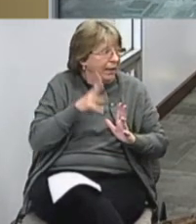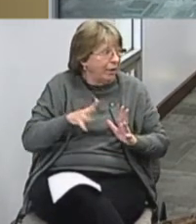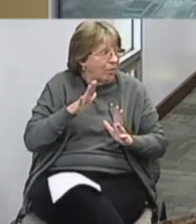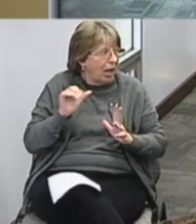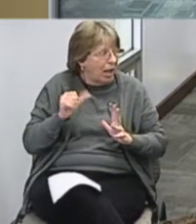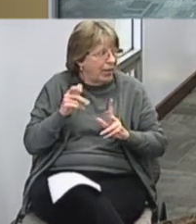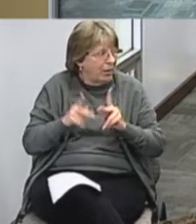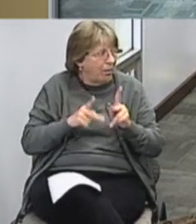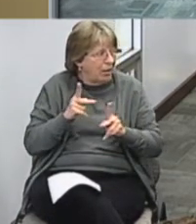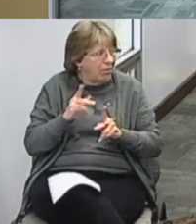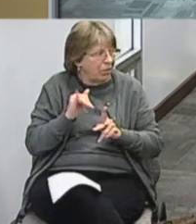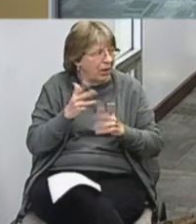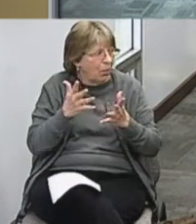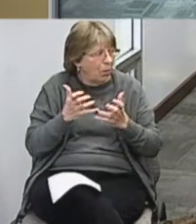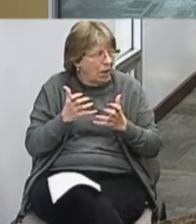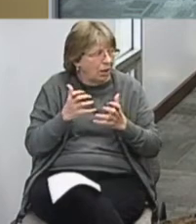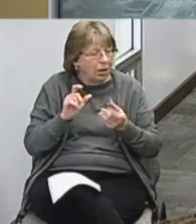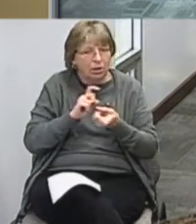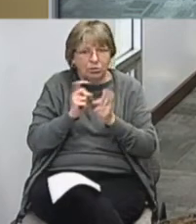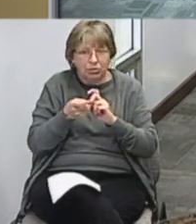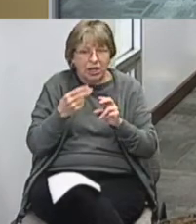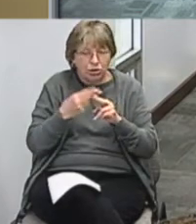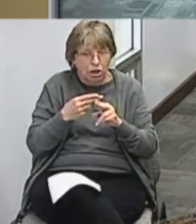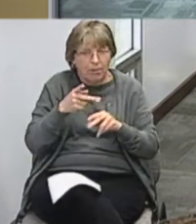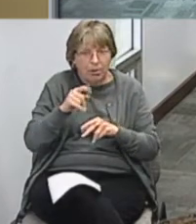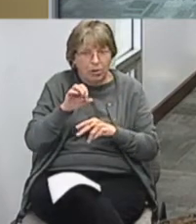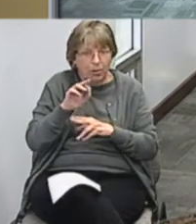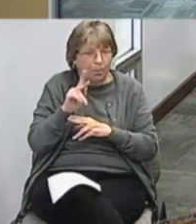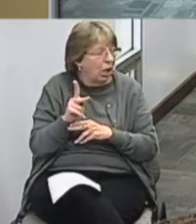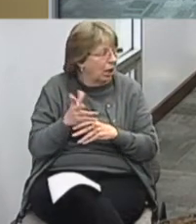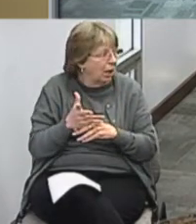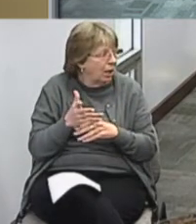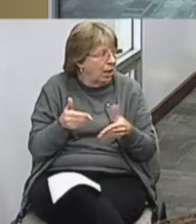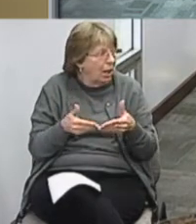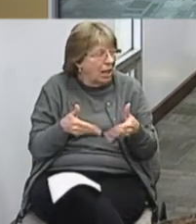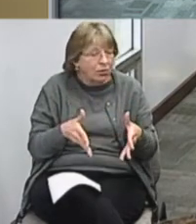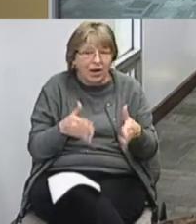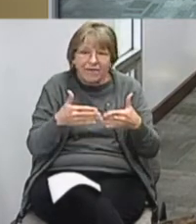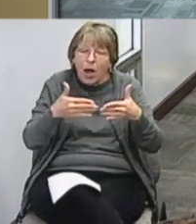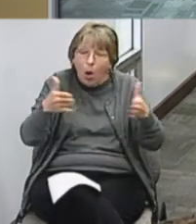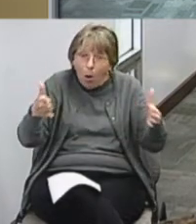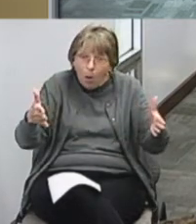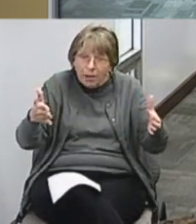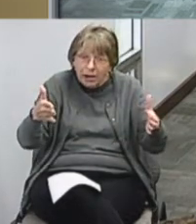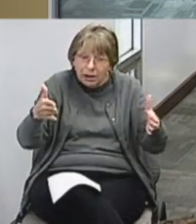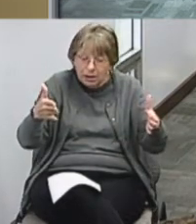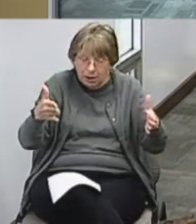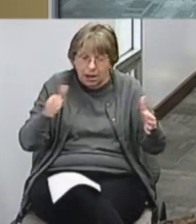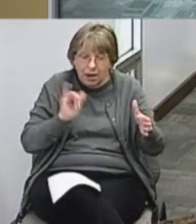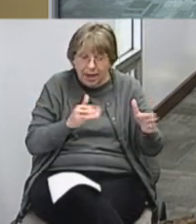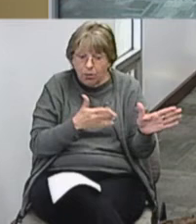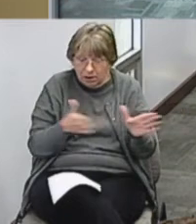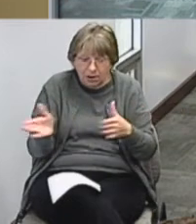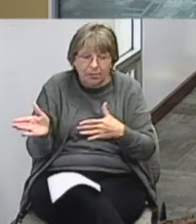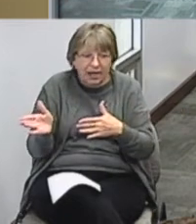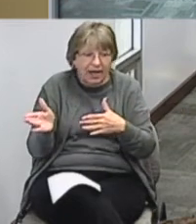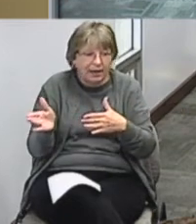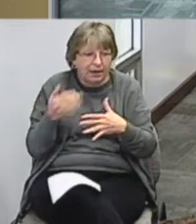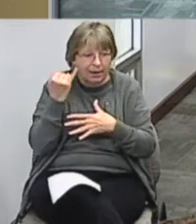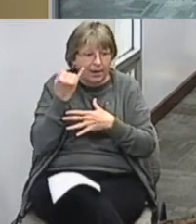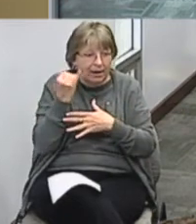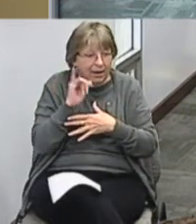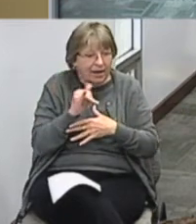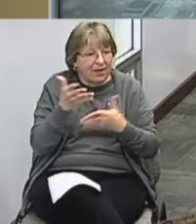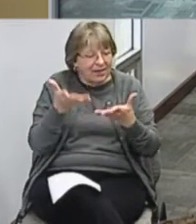other people that want to rename parks. So I left that open intentionally with the idea of this could